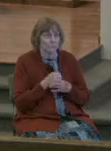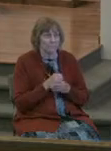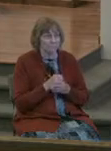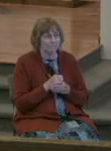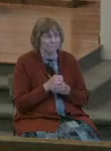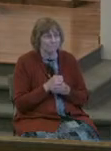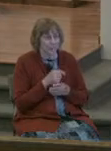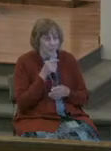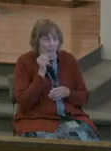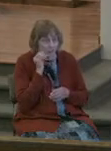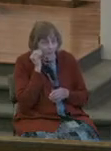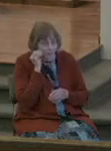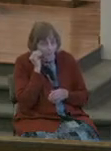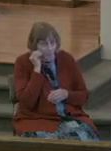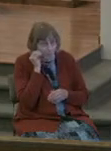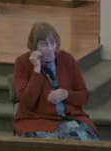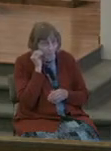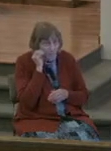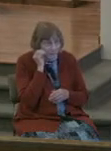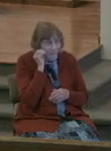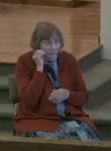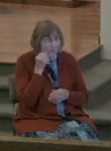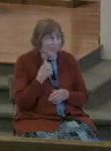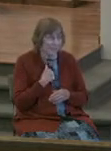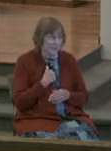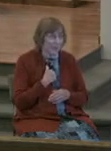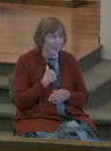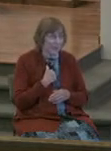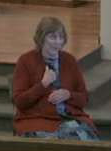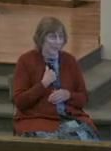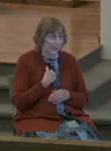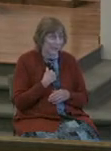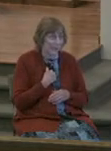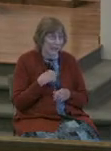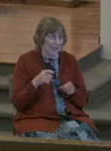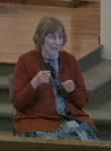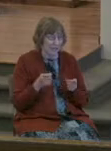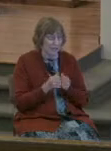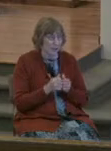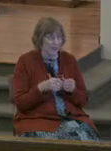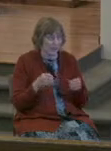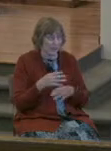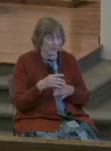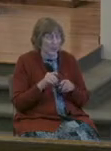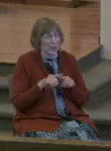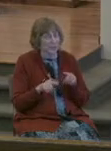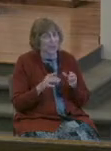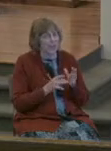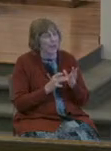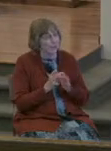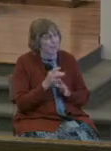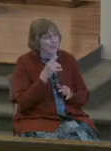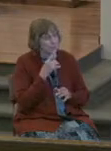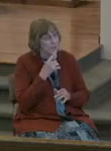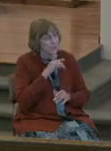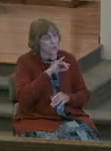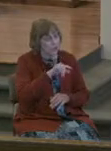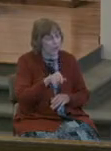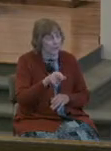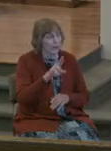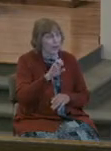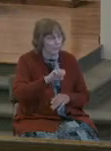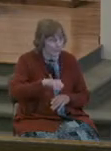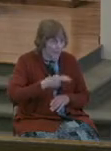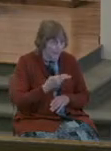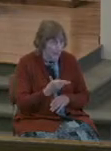going to be home? But that's me. I deal with fear. But the Bible tells us in Jeremiah, what's